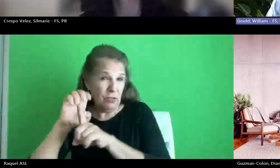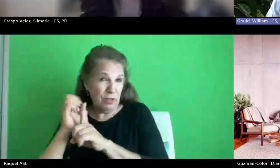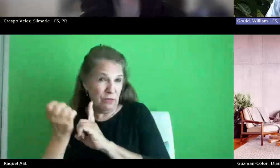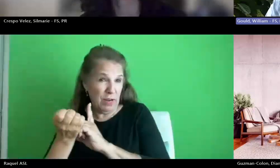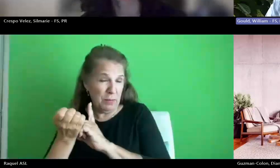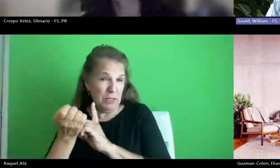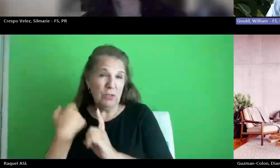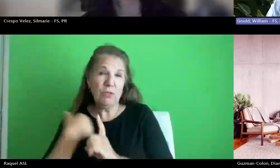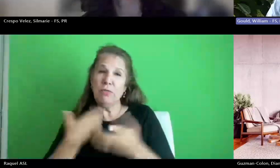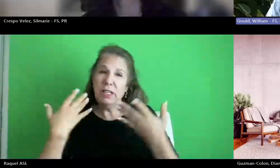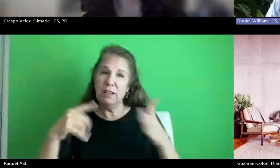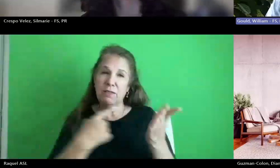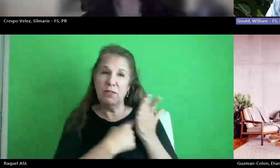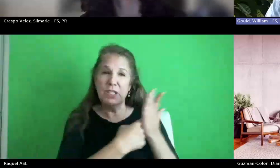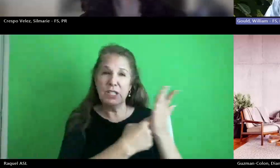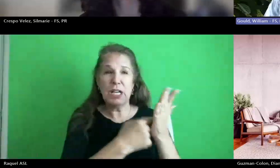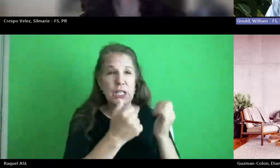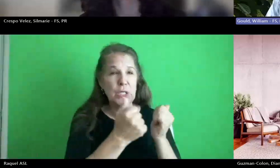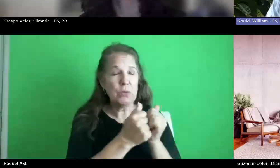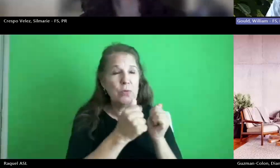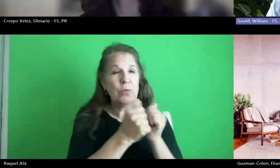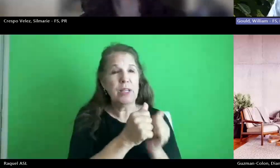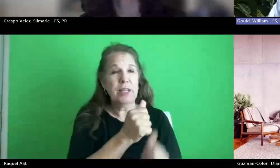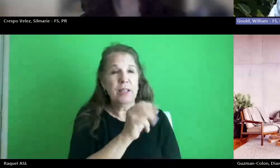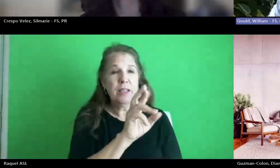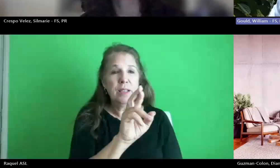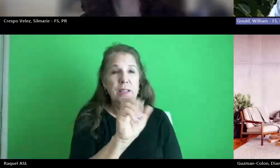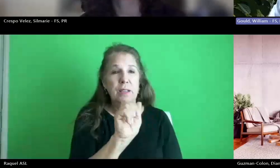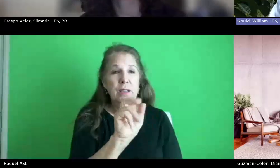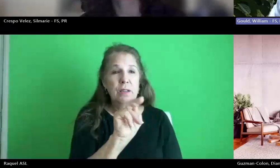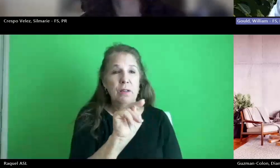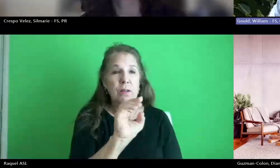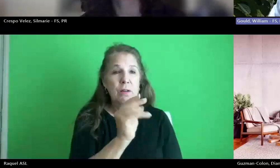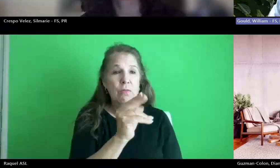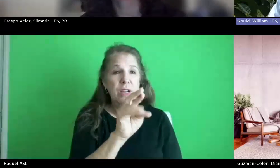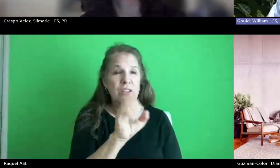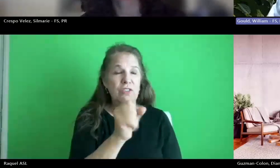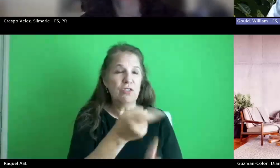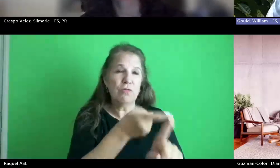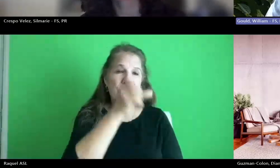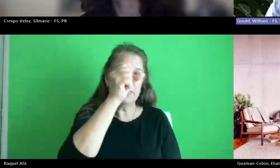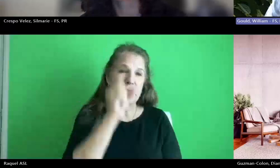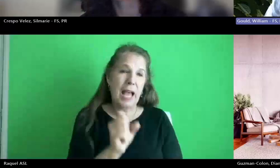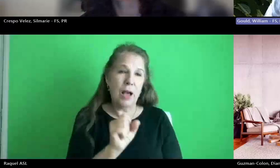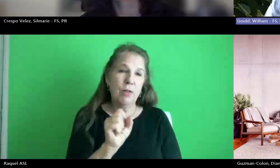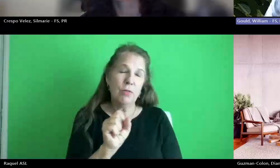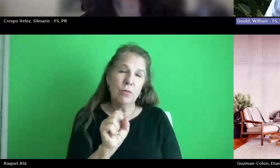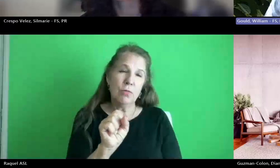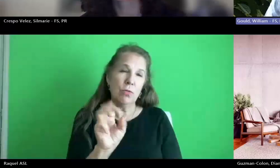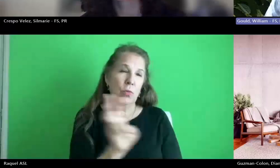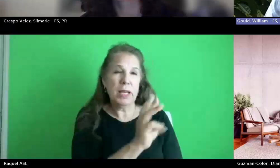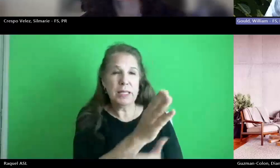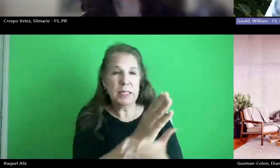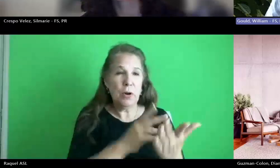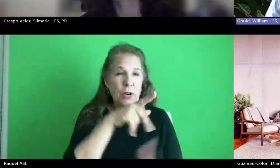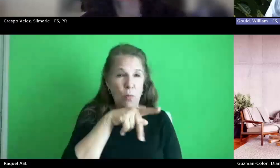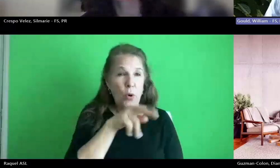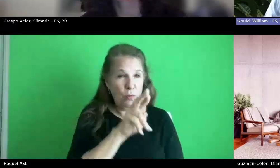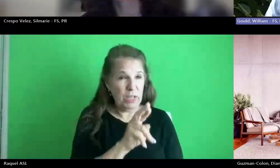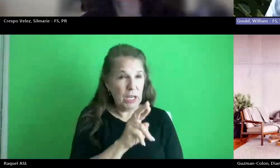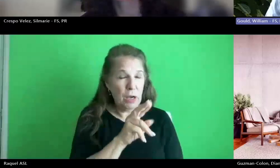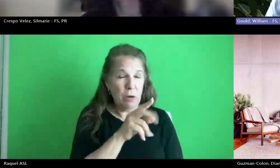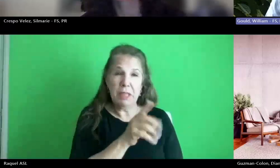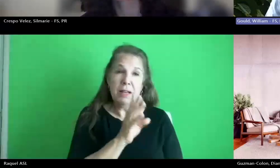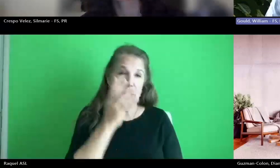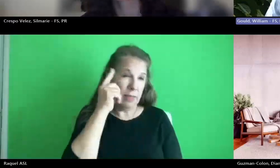with ranchers on the dry side, southwestern part of Puerto Rico, where they're thinking about